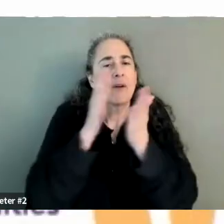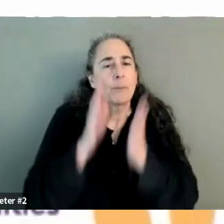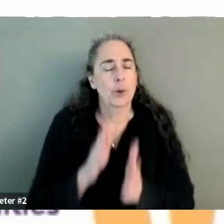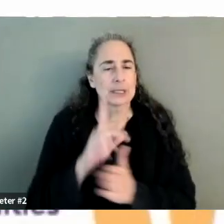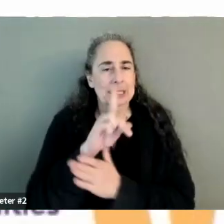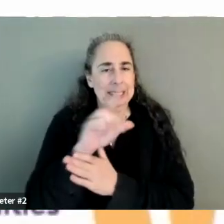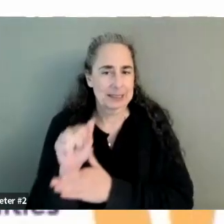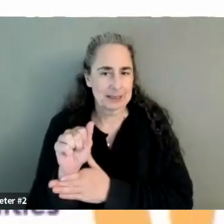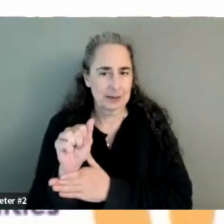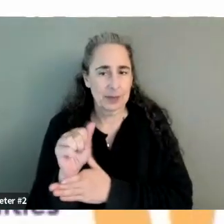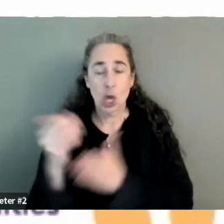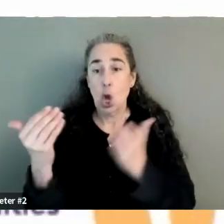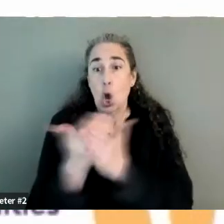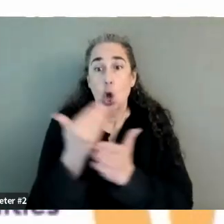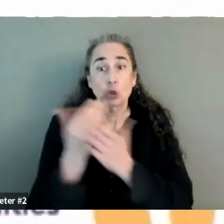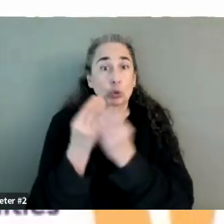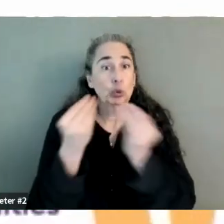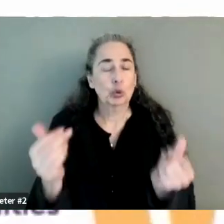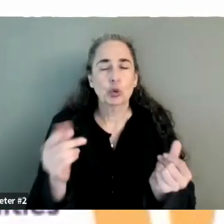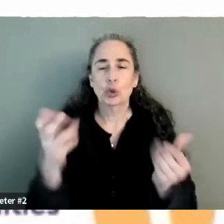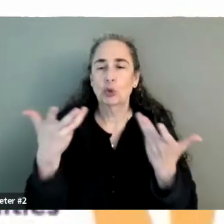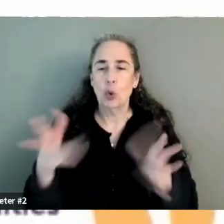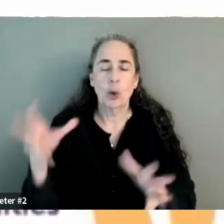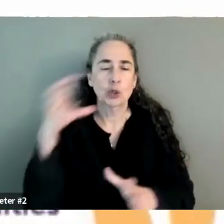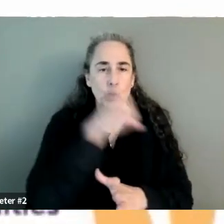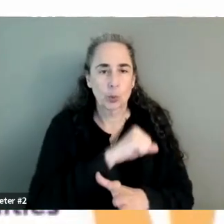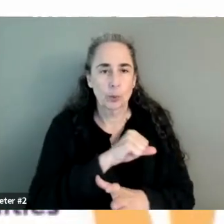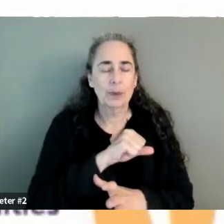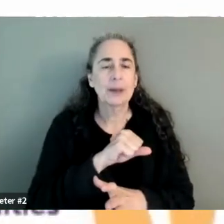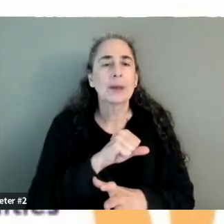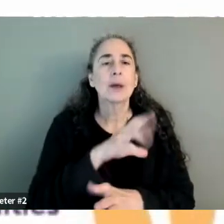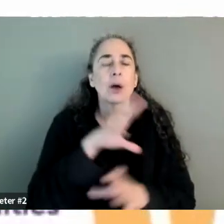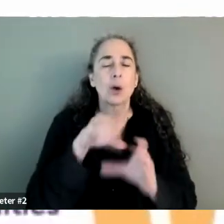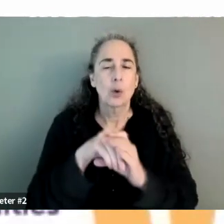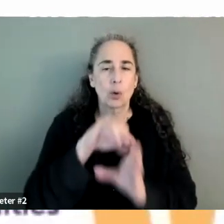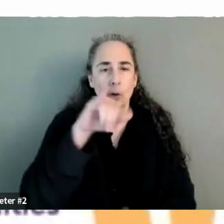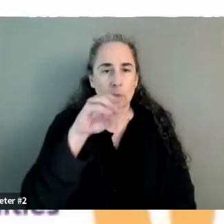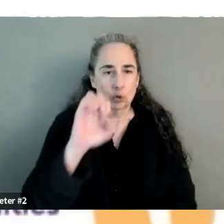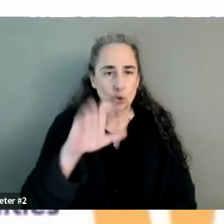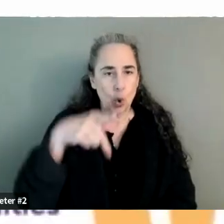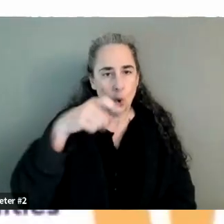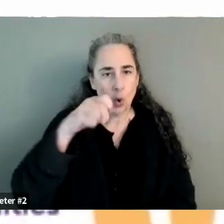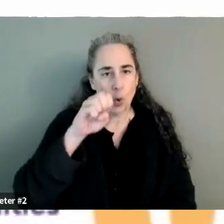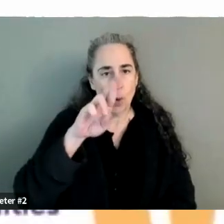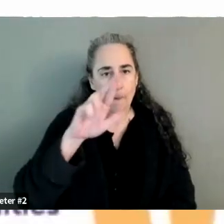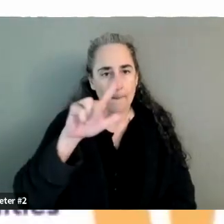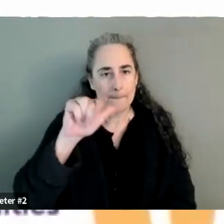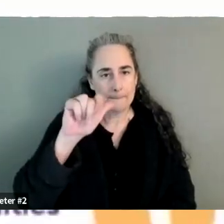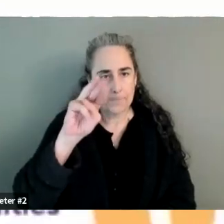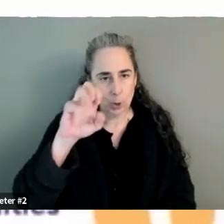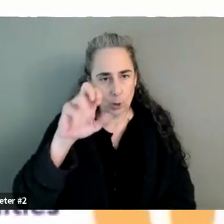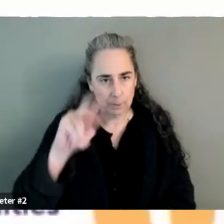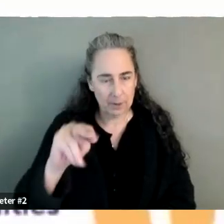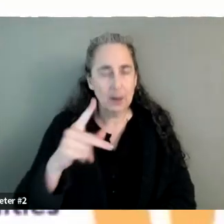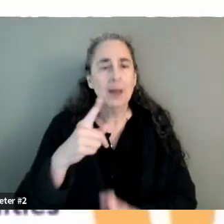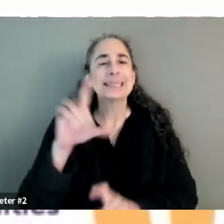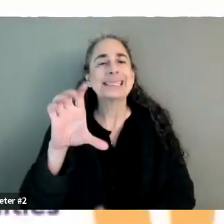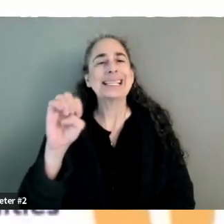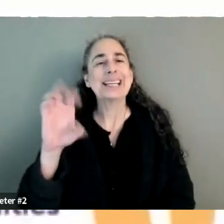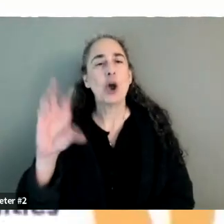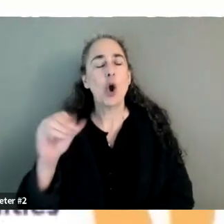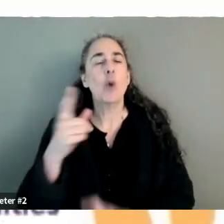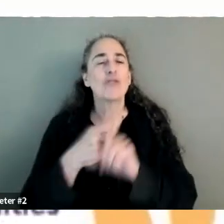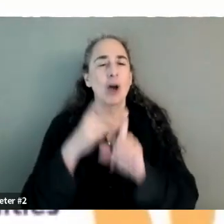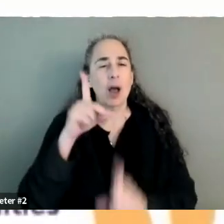groundbreaking solution you won't want to miss. This webinar will feature Joe Perlman, the CEO from the Danny Plan. Thank